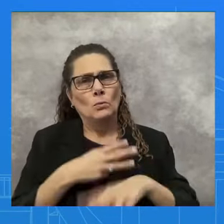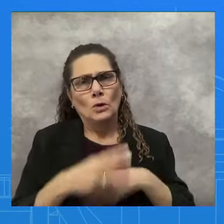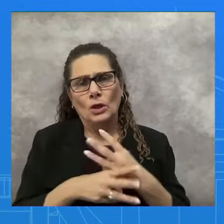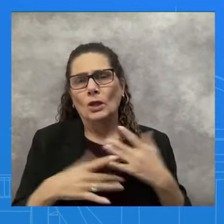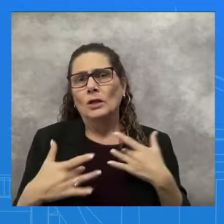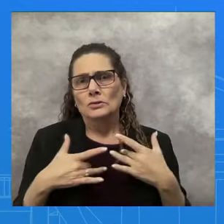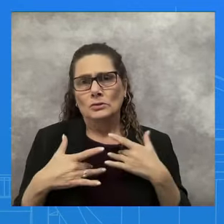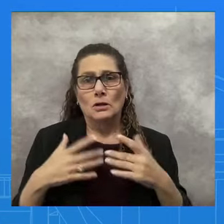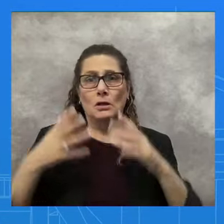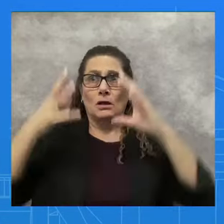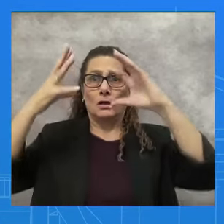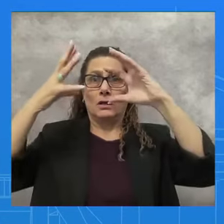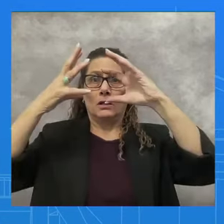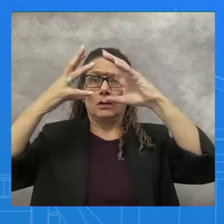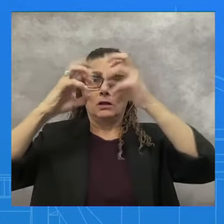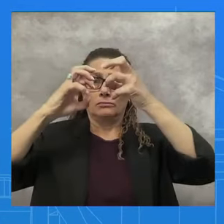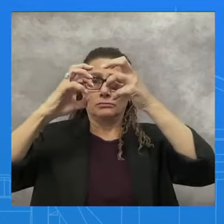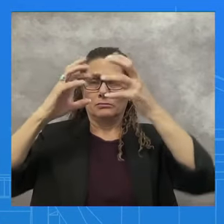have astronauts